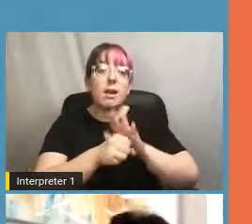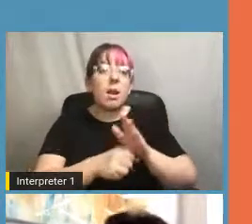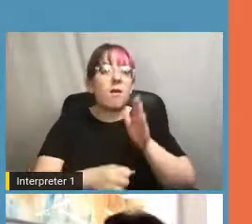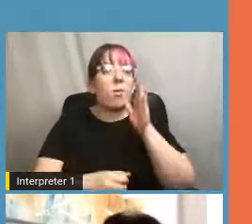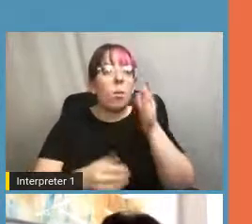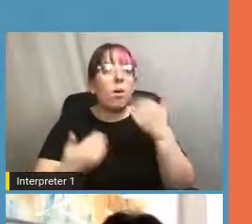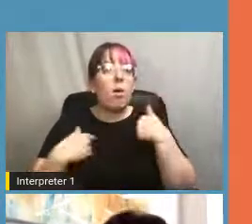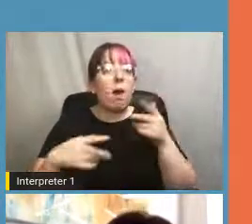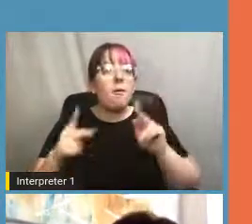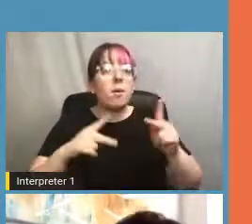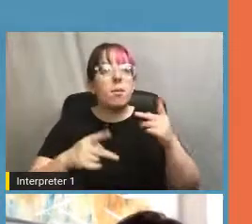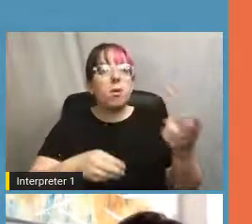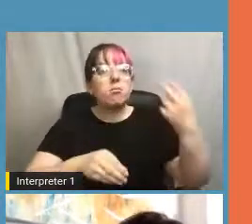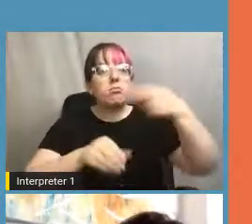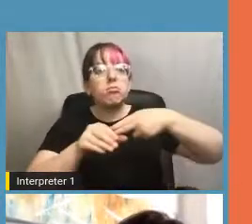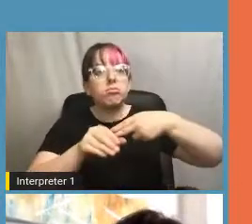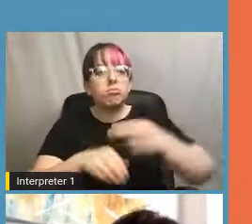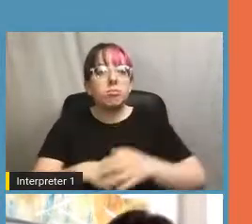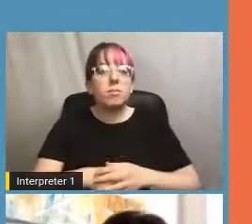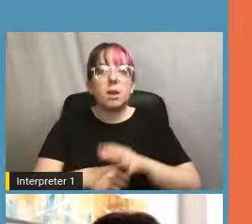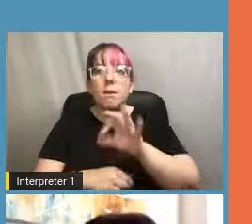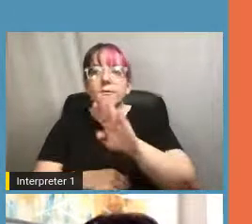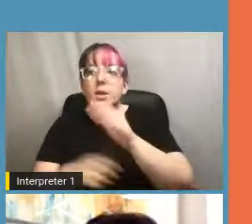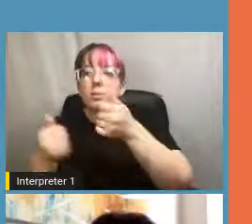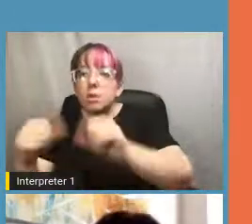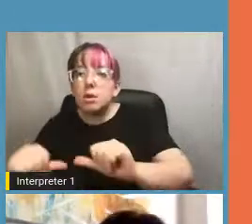now. So you can put it on Facebook, YouTube,